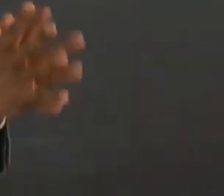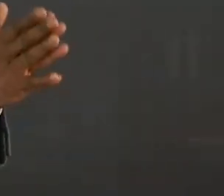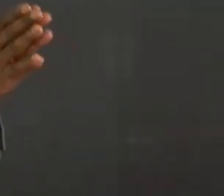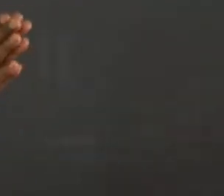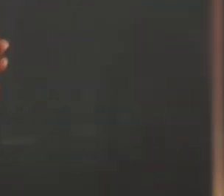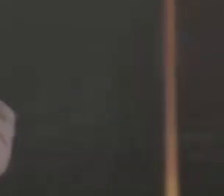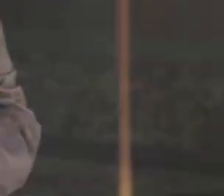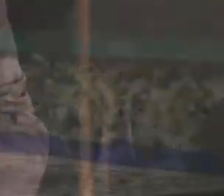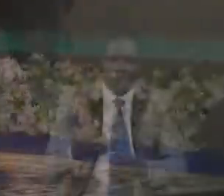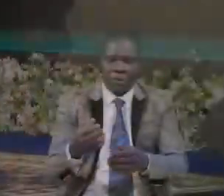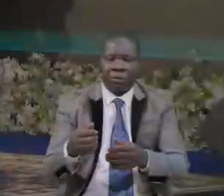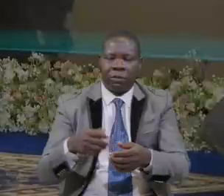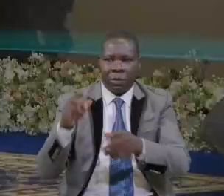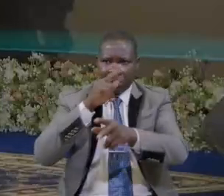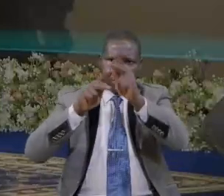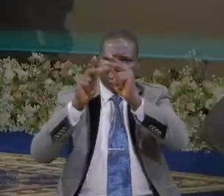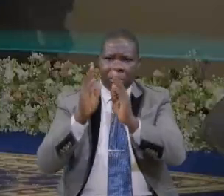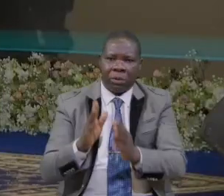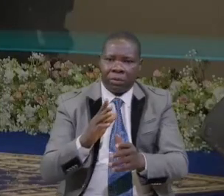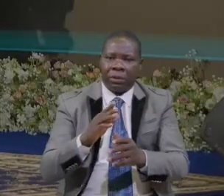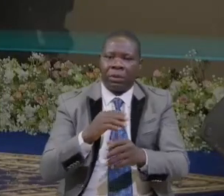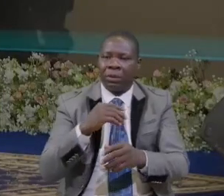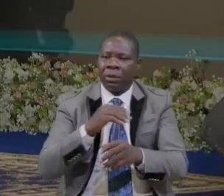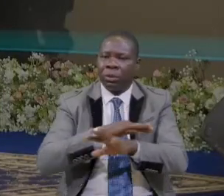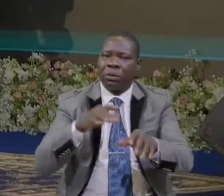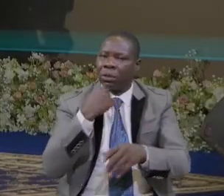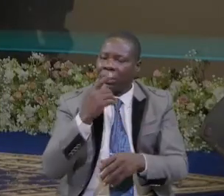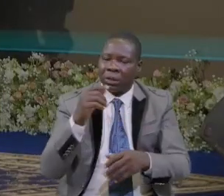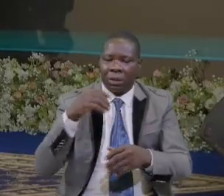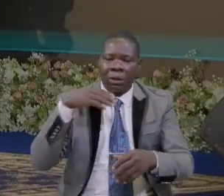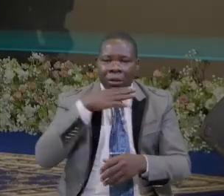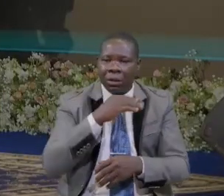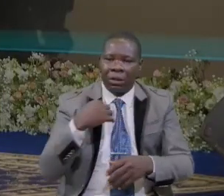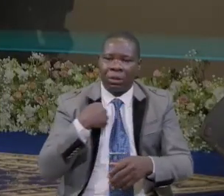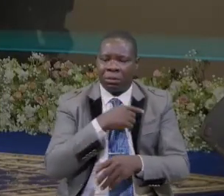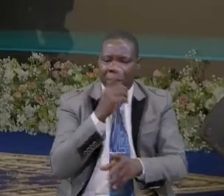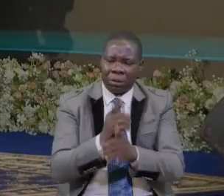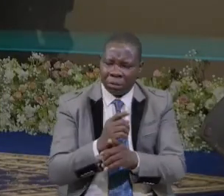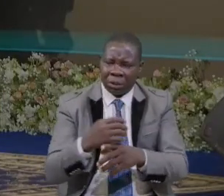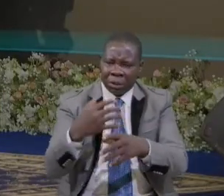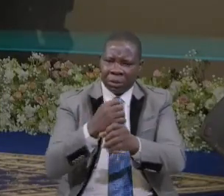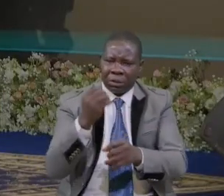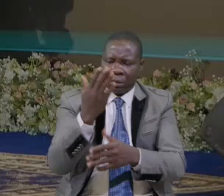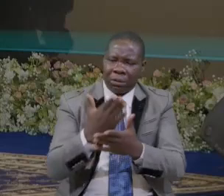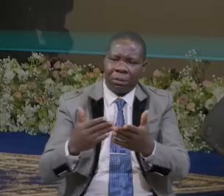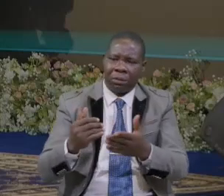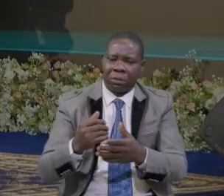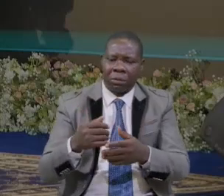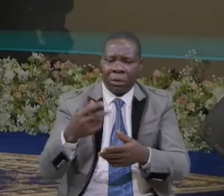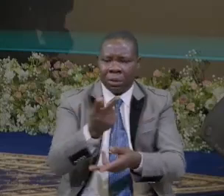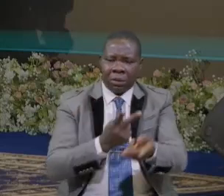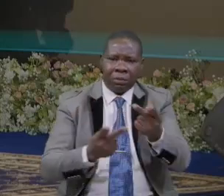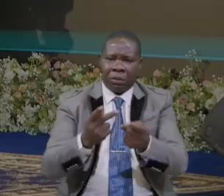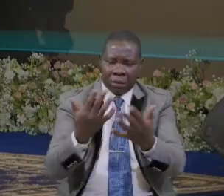lies, the master sent me. He just received some guests now. And how much do you want? And they loaded